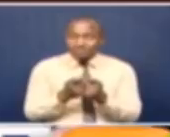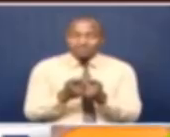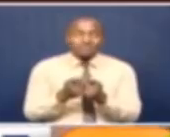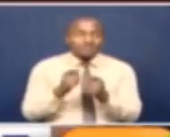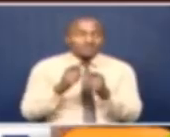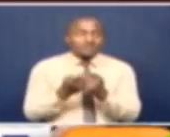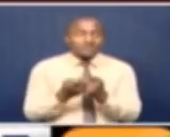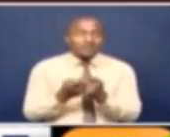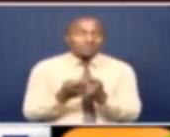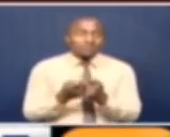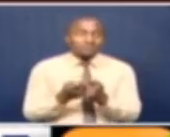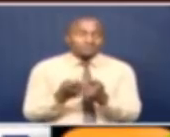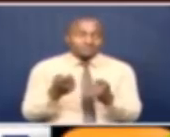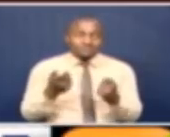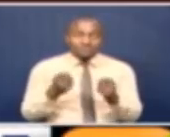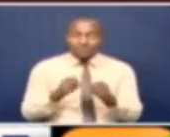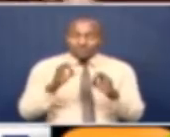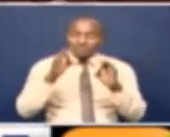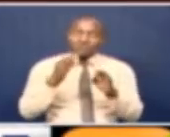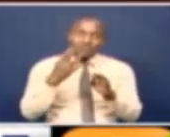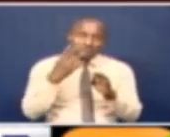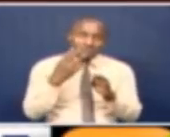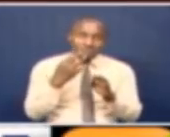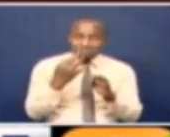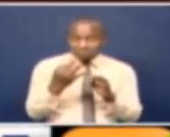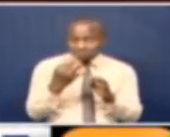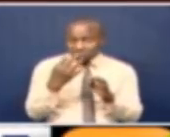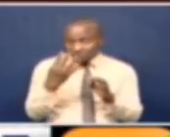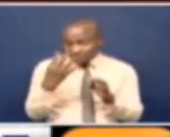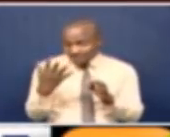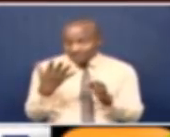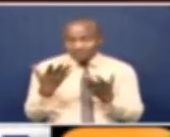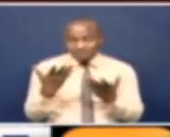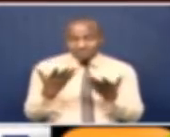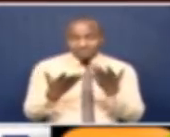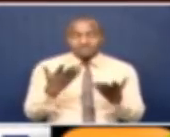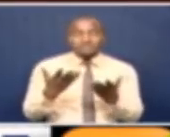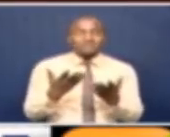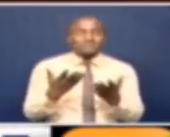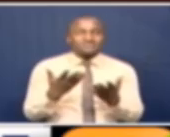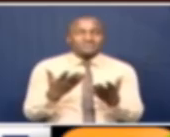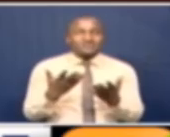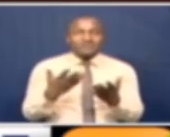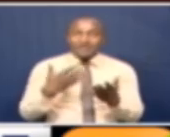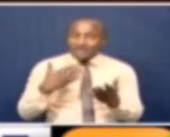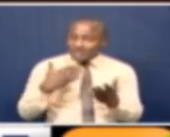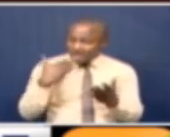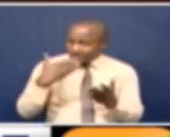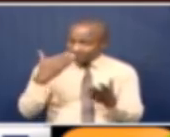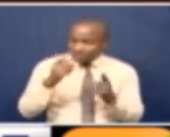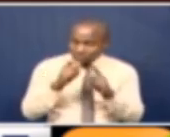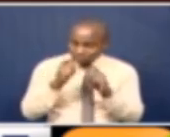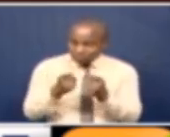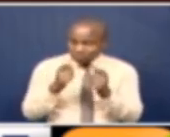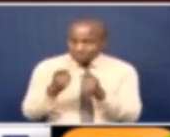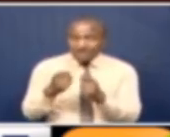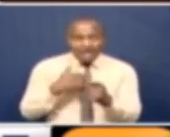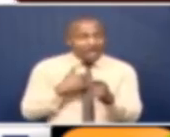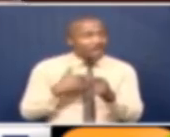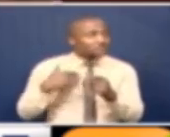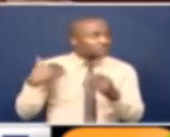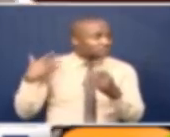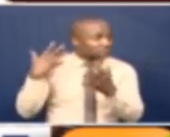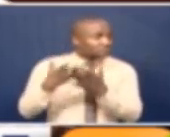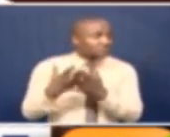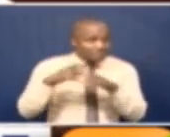Yeah, it's something 43 like that. Official, but You never know. Correct. And every ethnic group has historically occupied